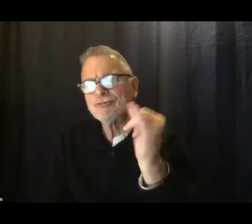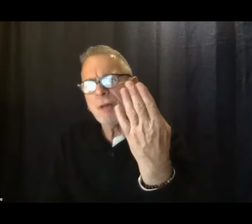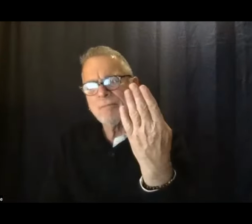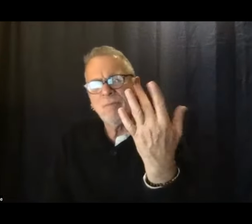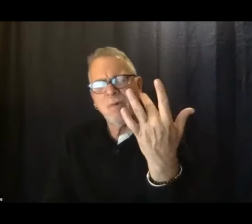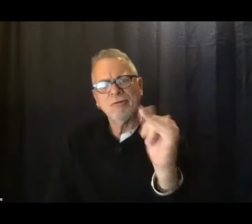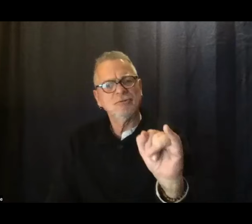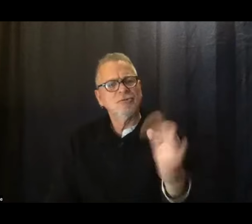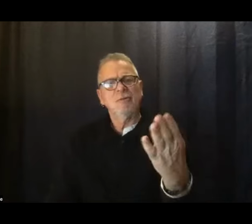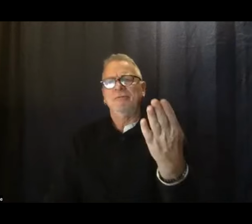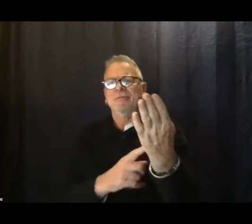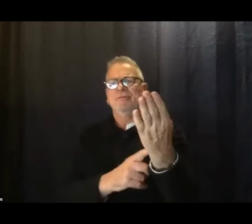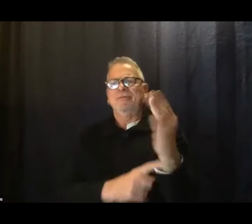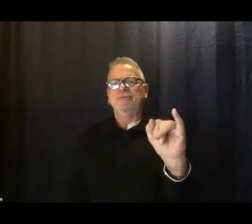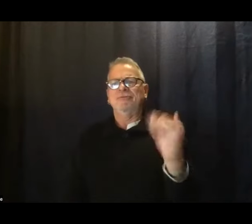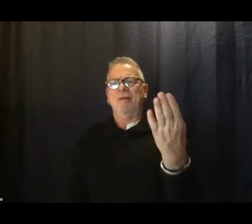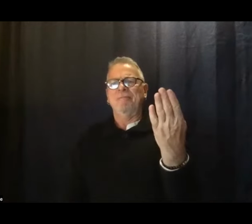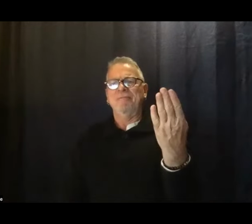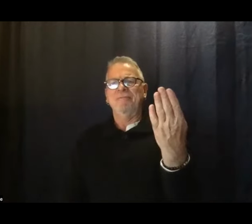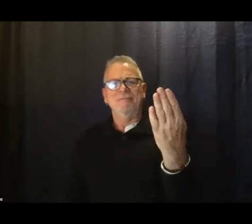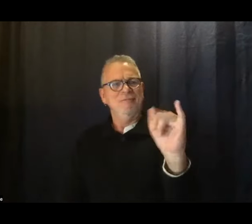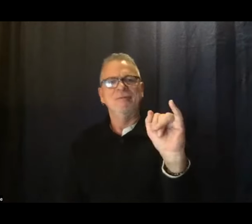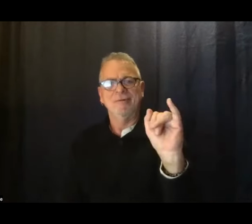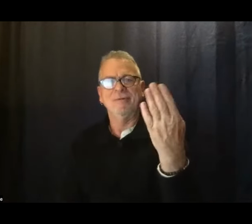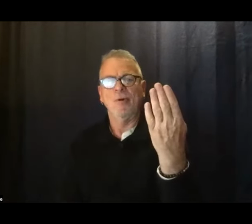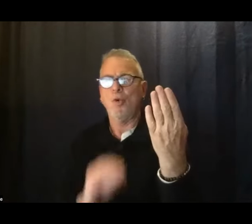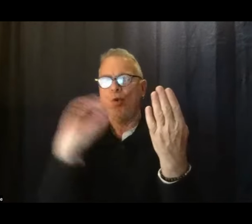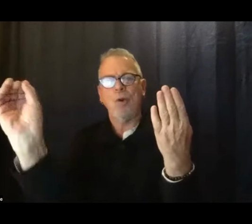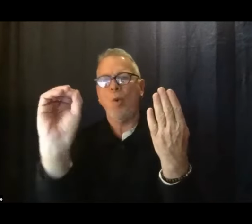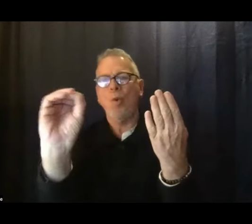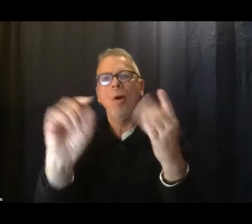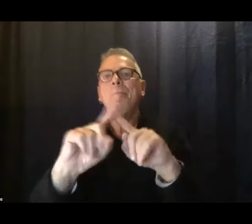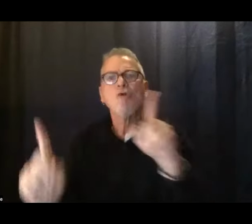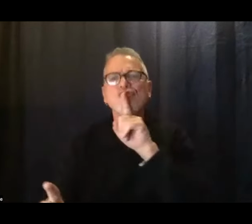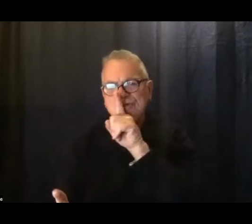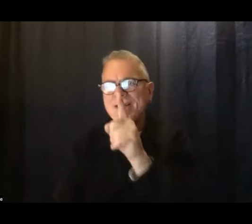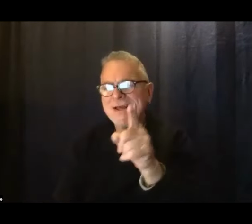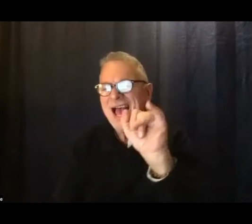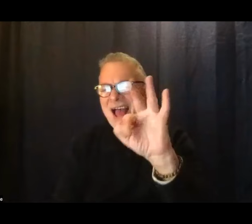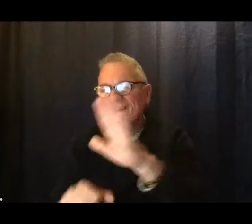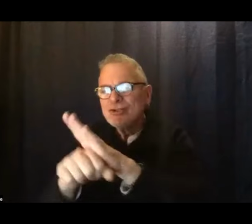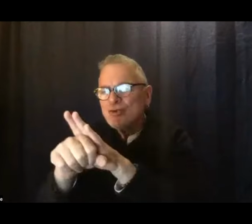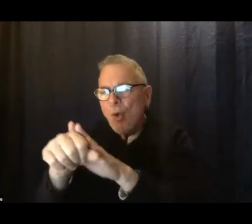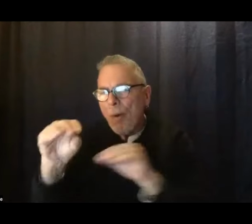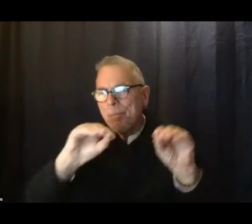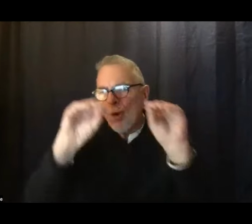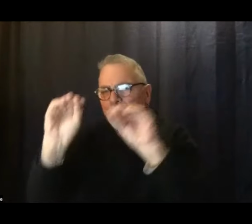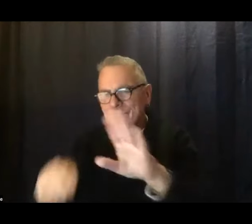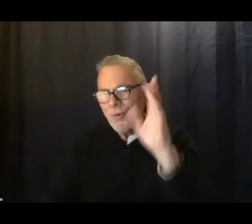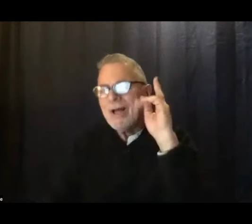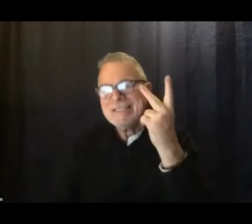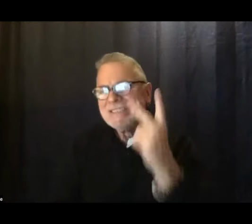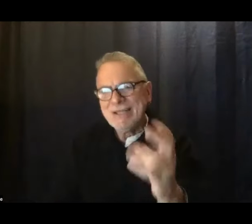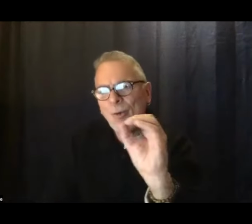Oh, good job. Good job. Why like that? The O disappeared. There is no O.